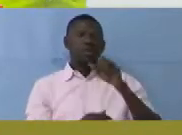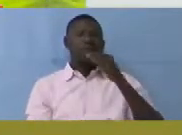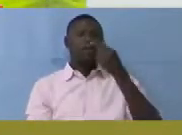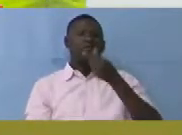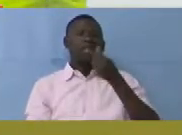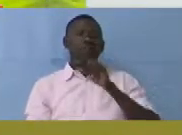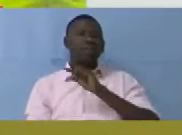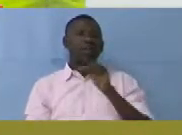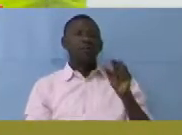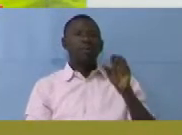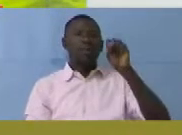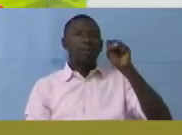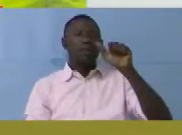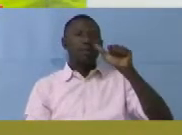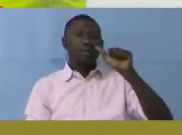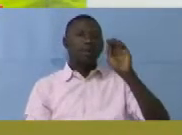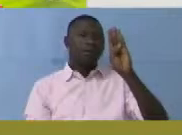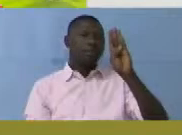that